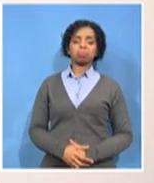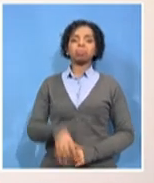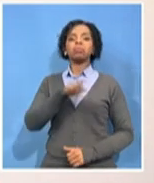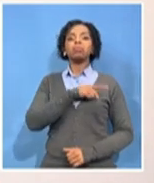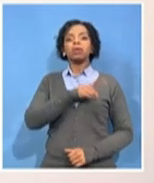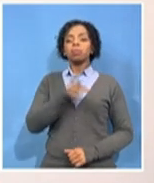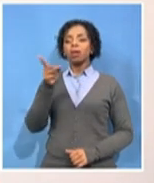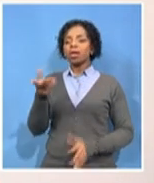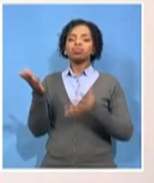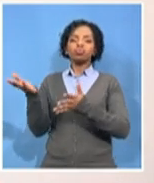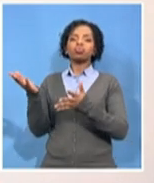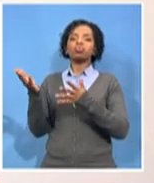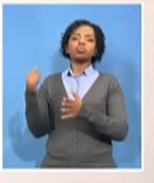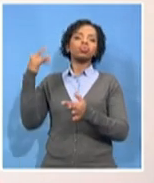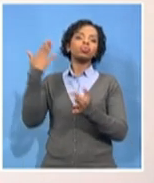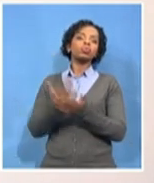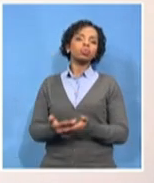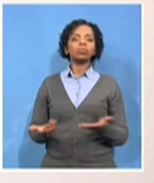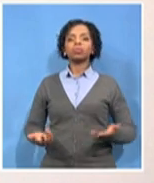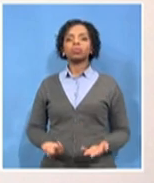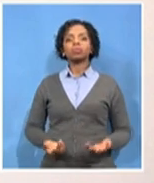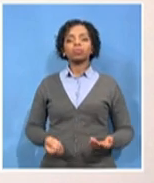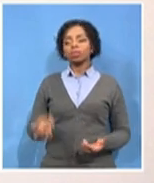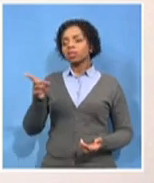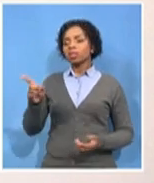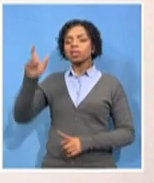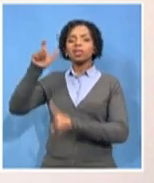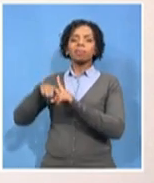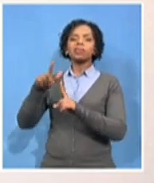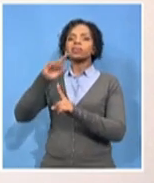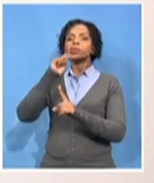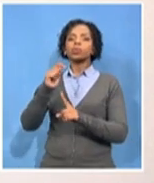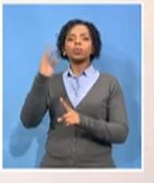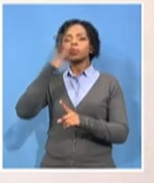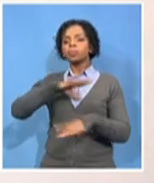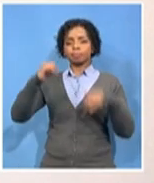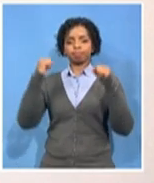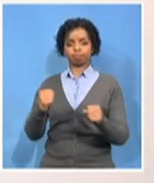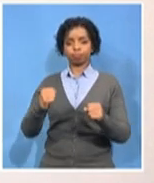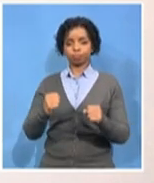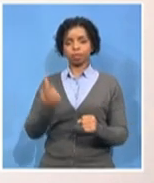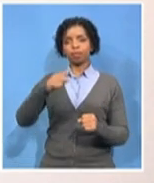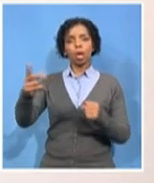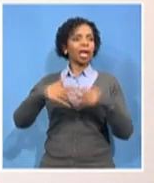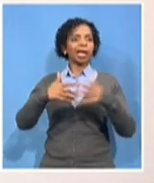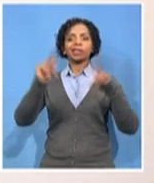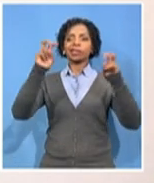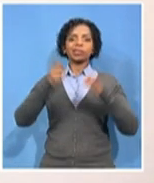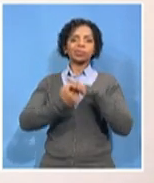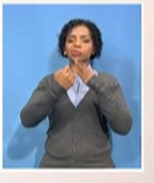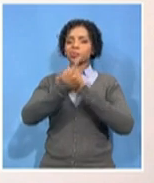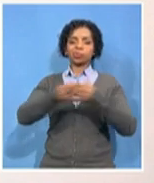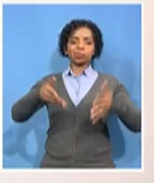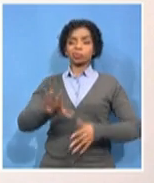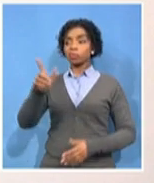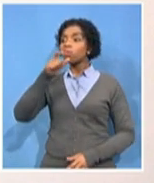as someone who doesn't really like to take a firm stance on any issue in this country. So Adam Habib's analysis doesn't faze us. We're going to continue regardless.